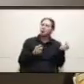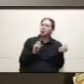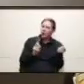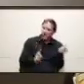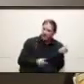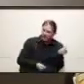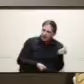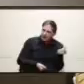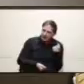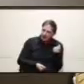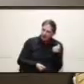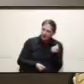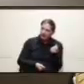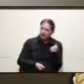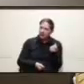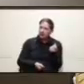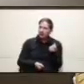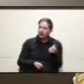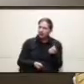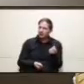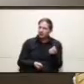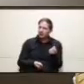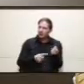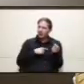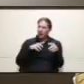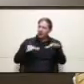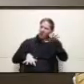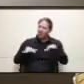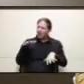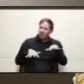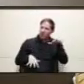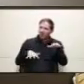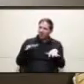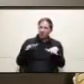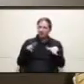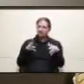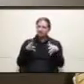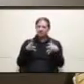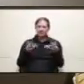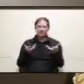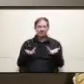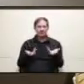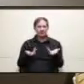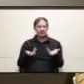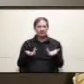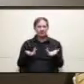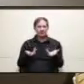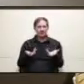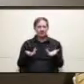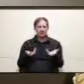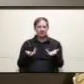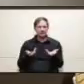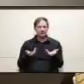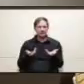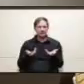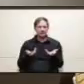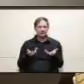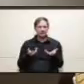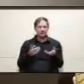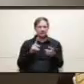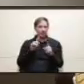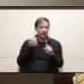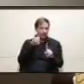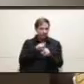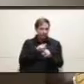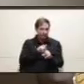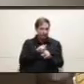creates inconsistencies in governance, that creates instabilities? And also the impact, maybe if we